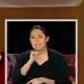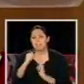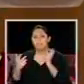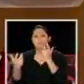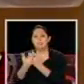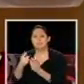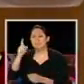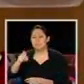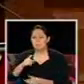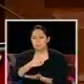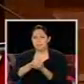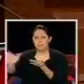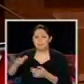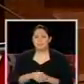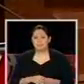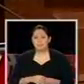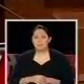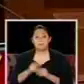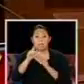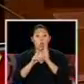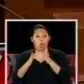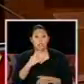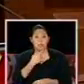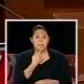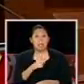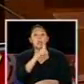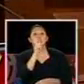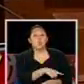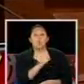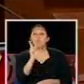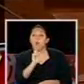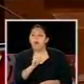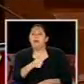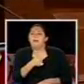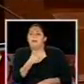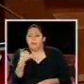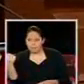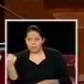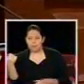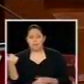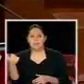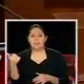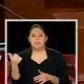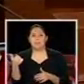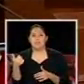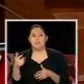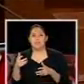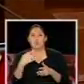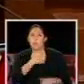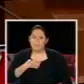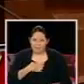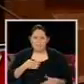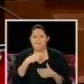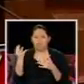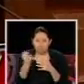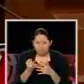question of? The question, Your Honor, was what other measures, and it has been allowed, Your Honor, involving the judiciary as a